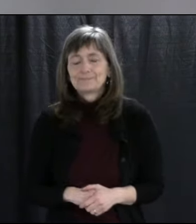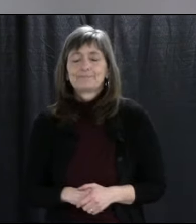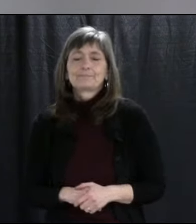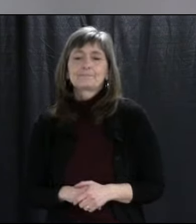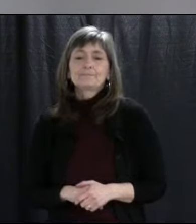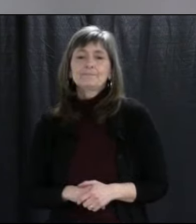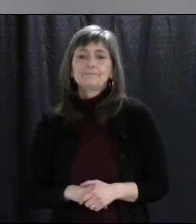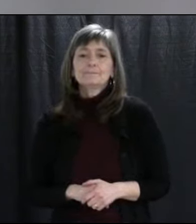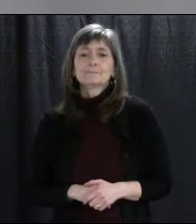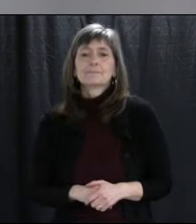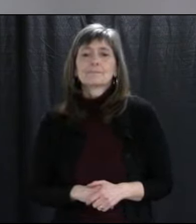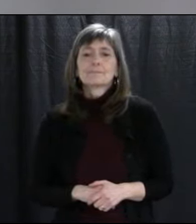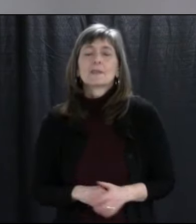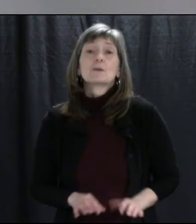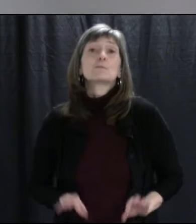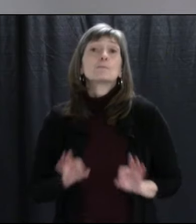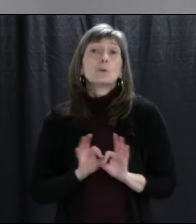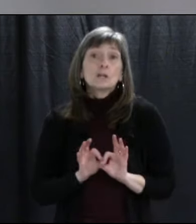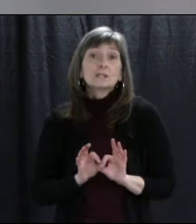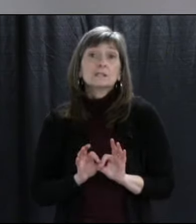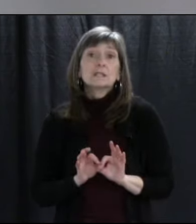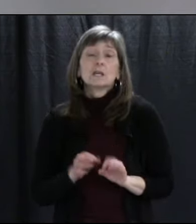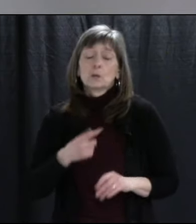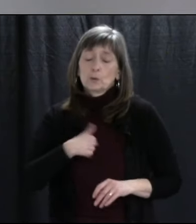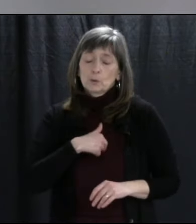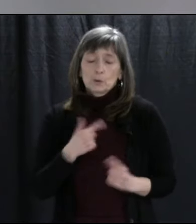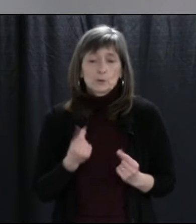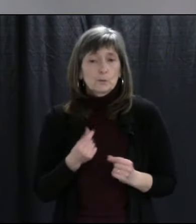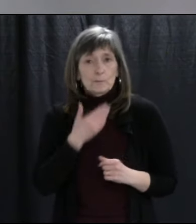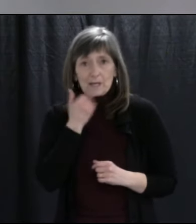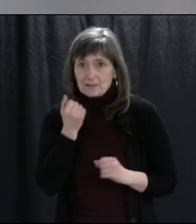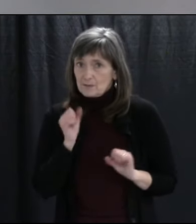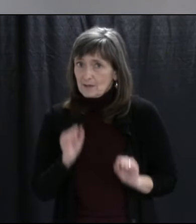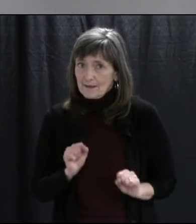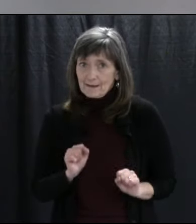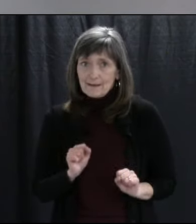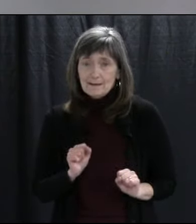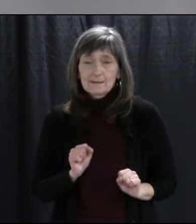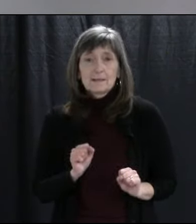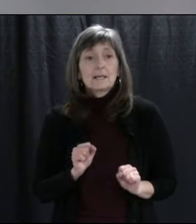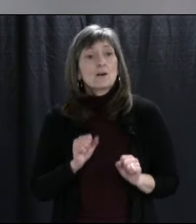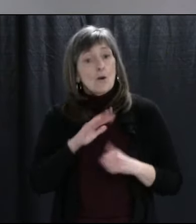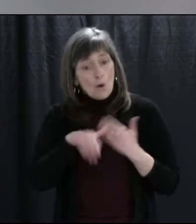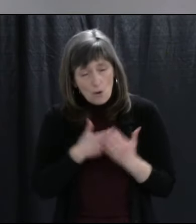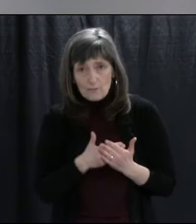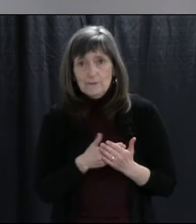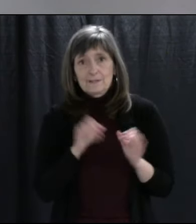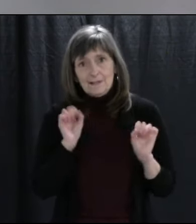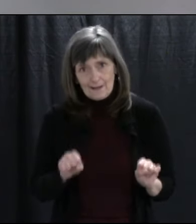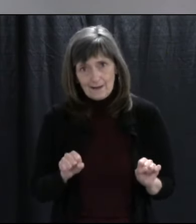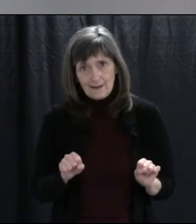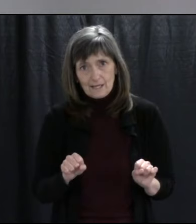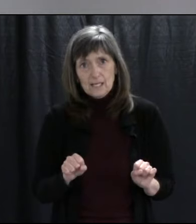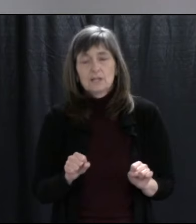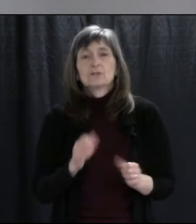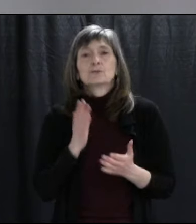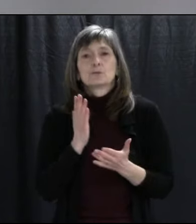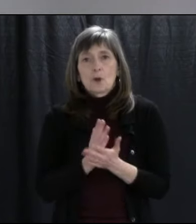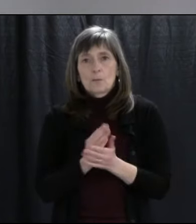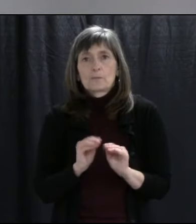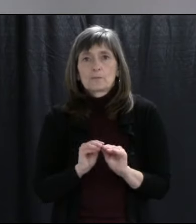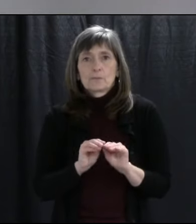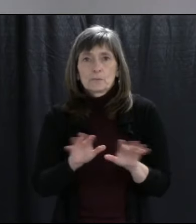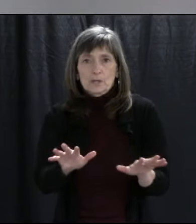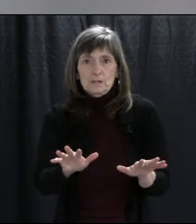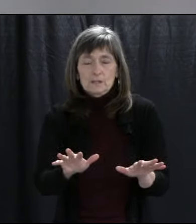that we can do the best we can to help reduce the spread of this virus. The virus